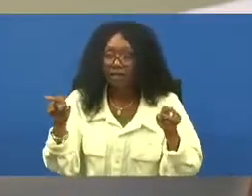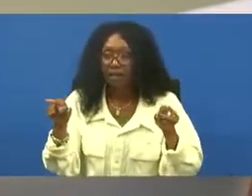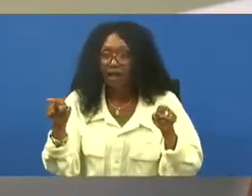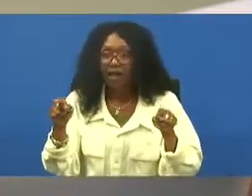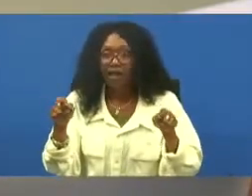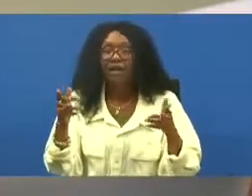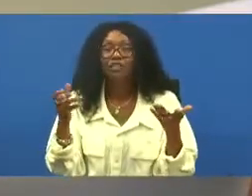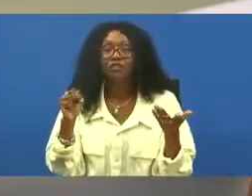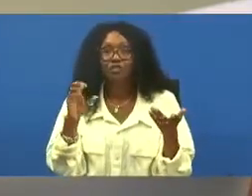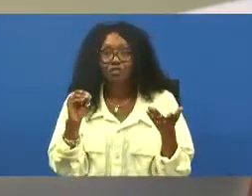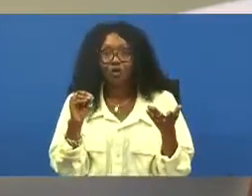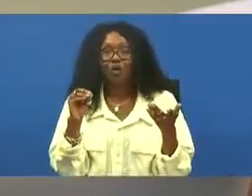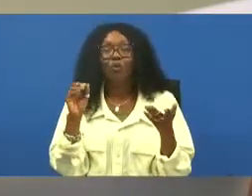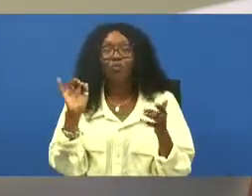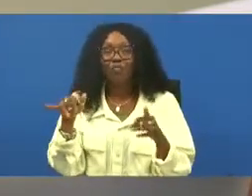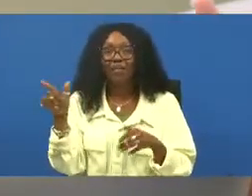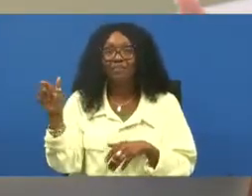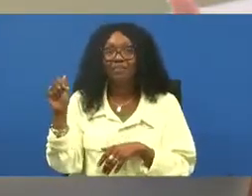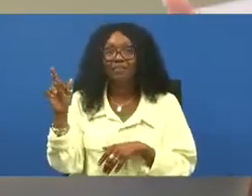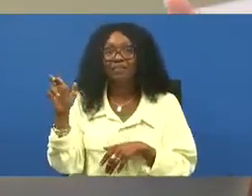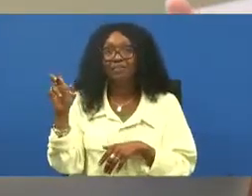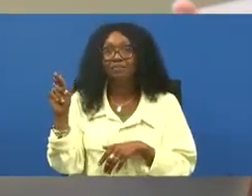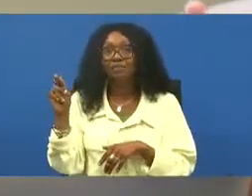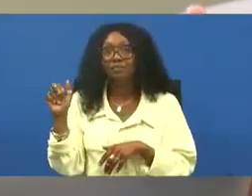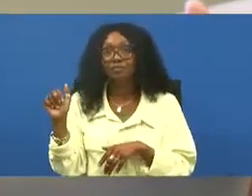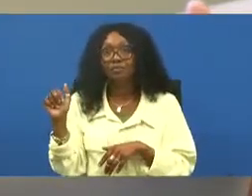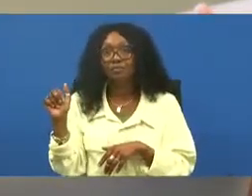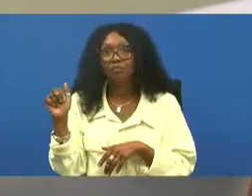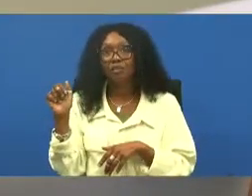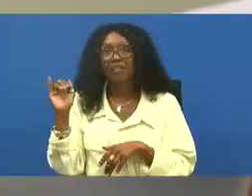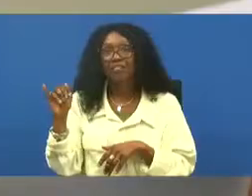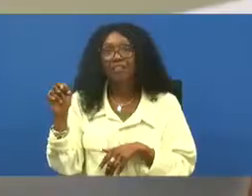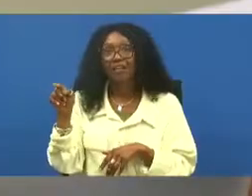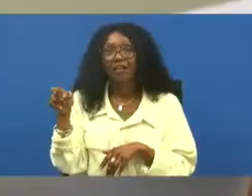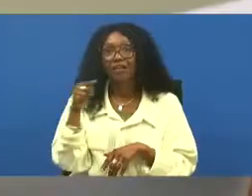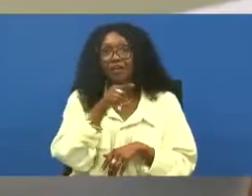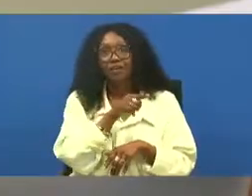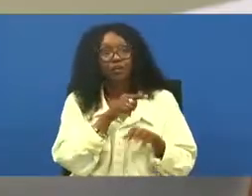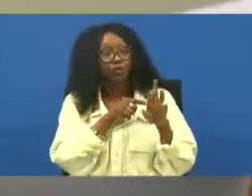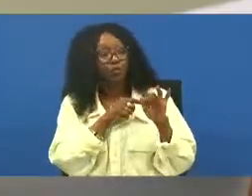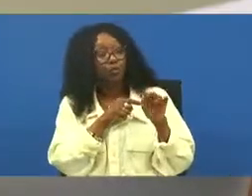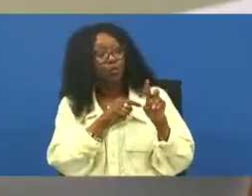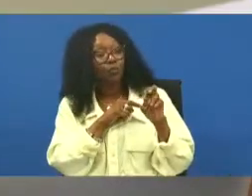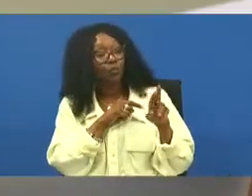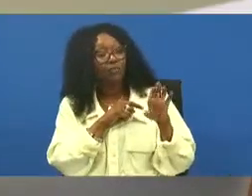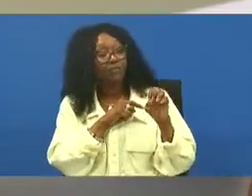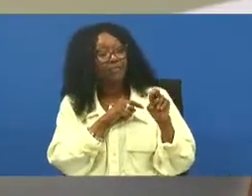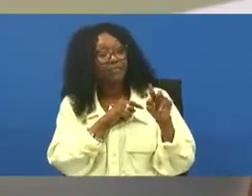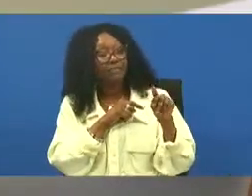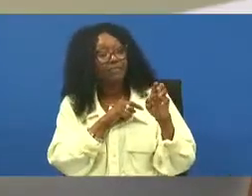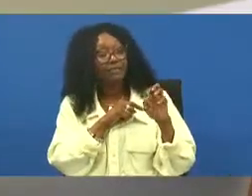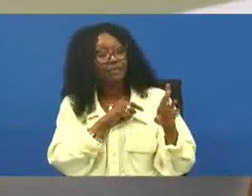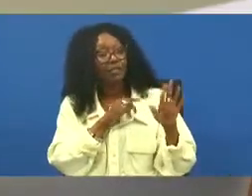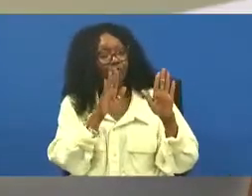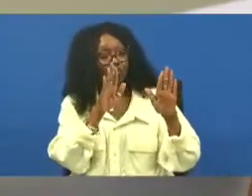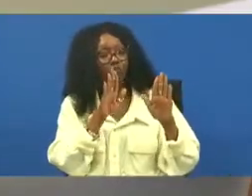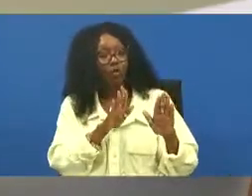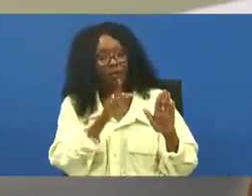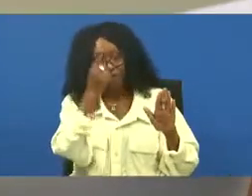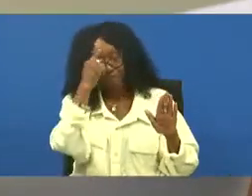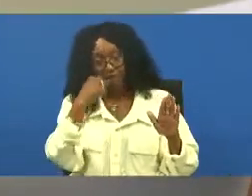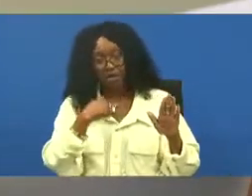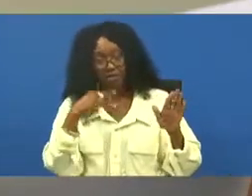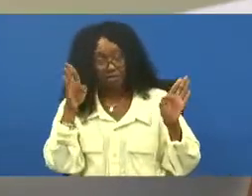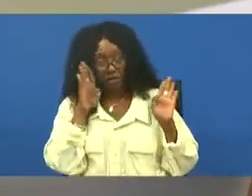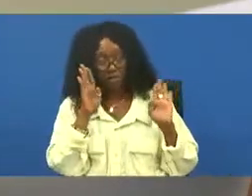relates to arena and the niche focus that is on the River Center and the convention industry, which is a great niche for us to focus